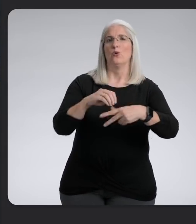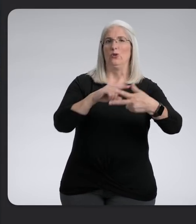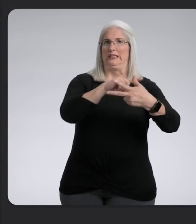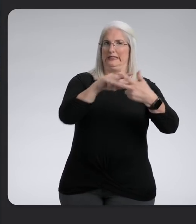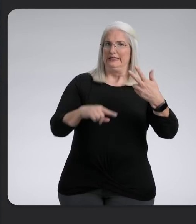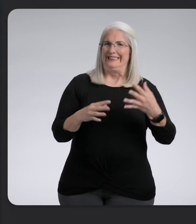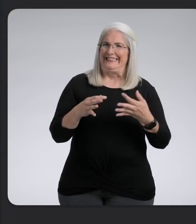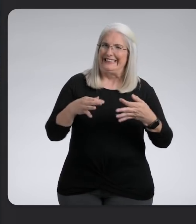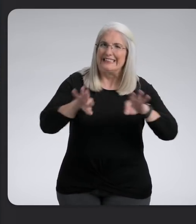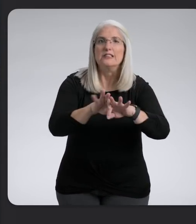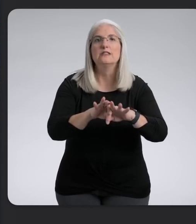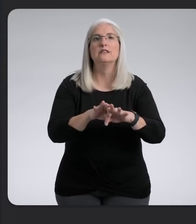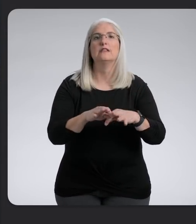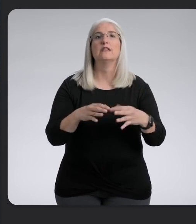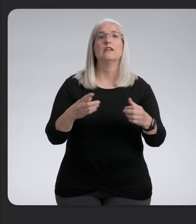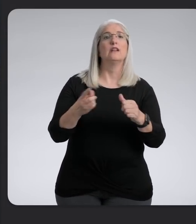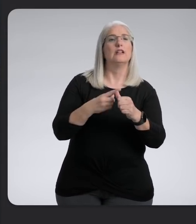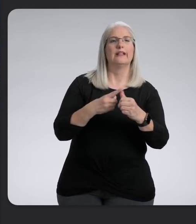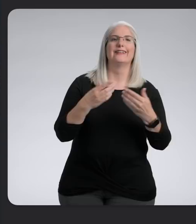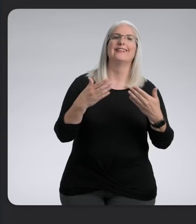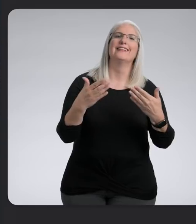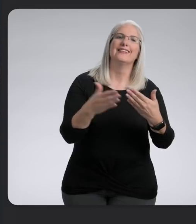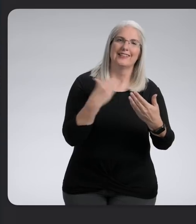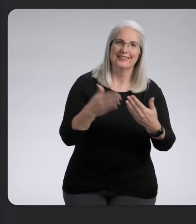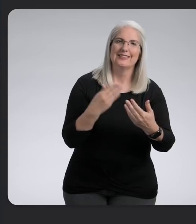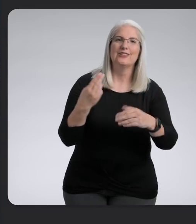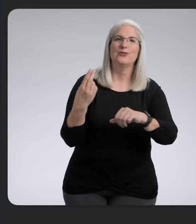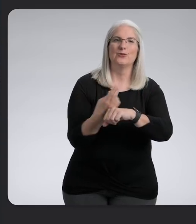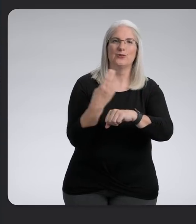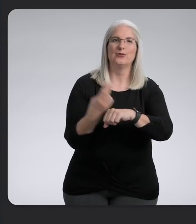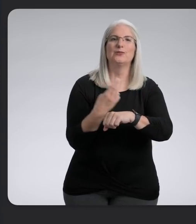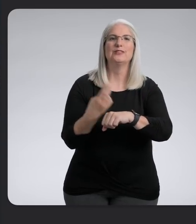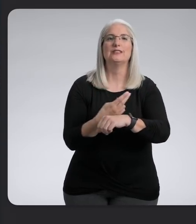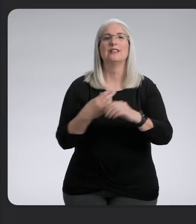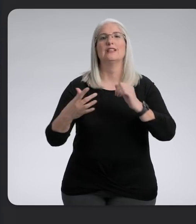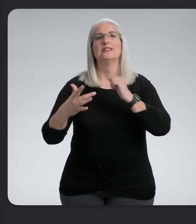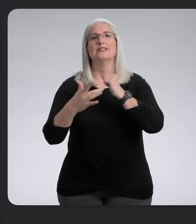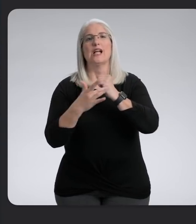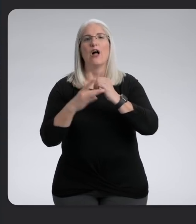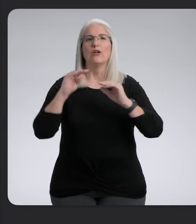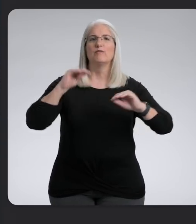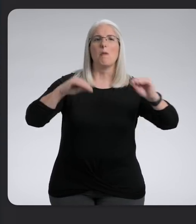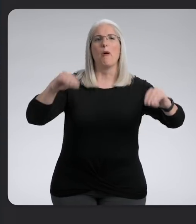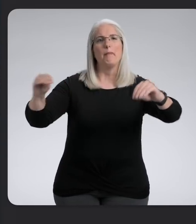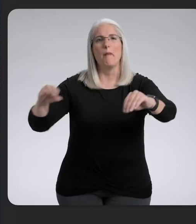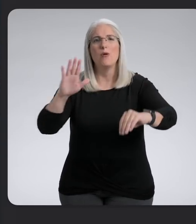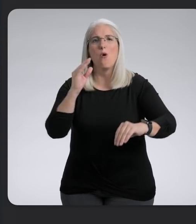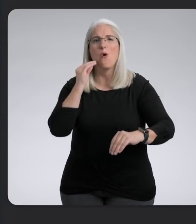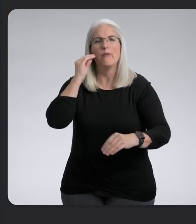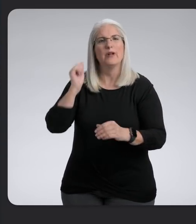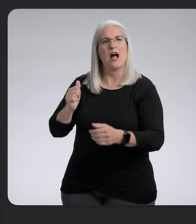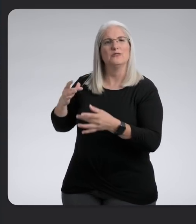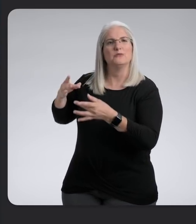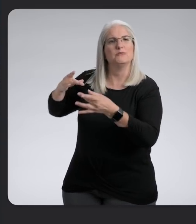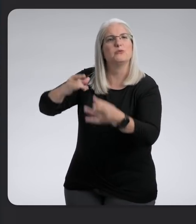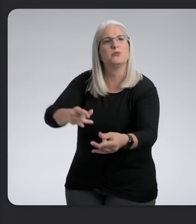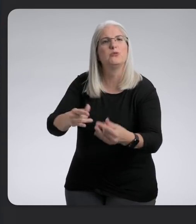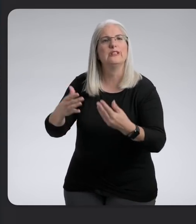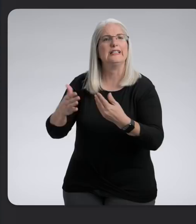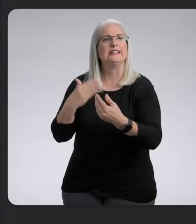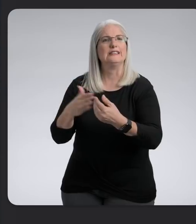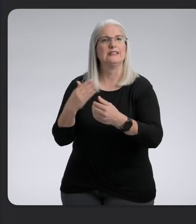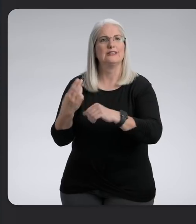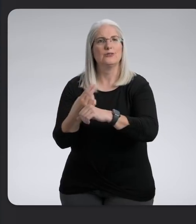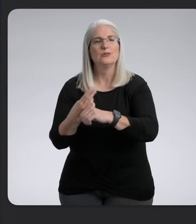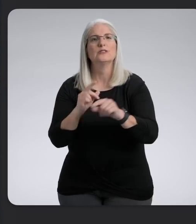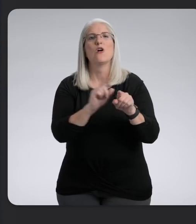being easy to use. We believe the technology in your home should work for you, not the other way around. And we design our